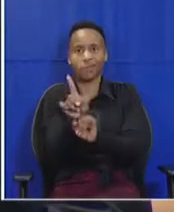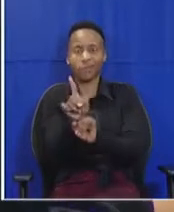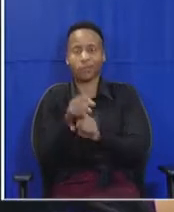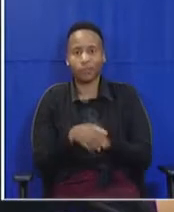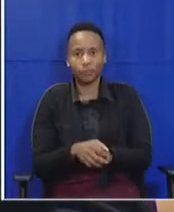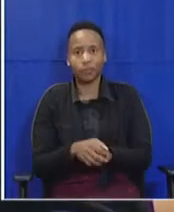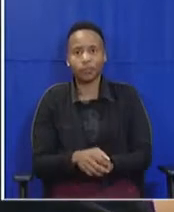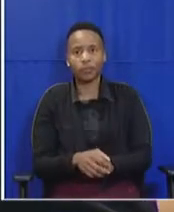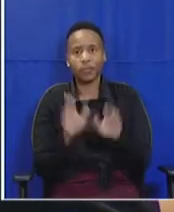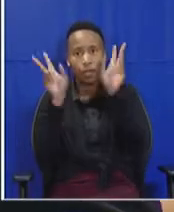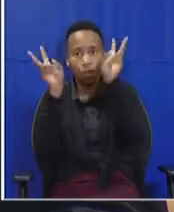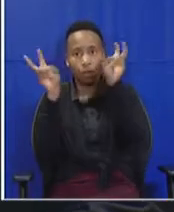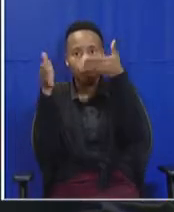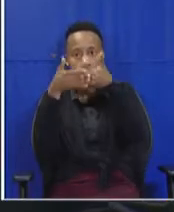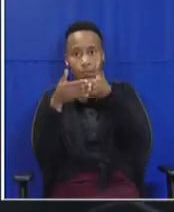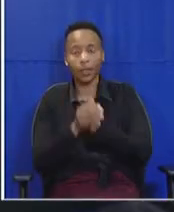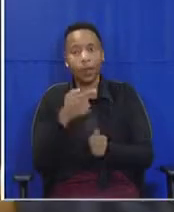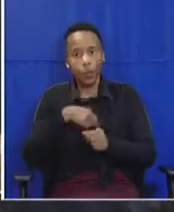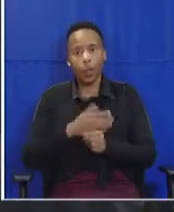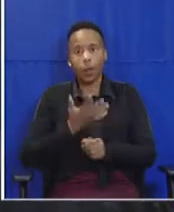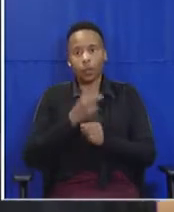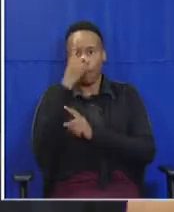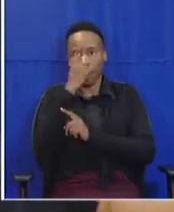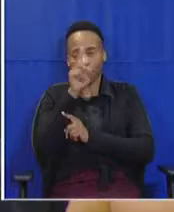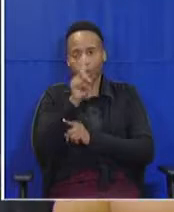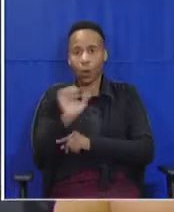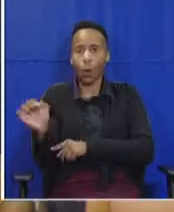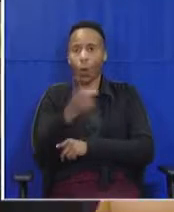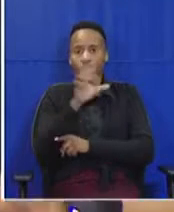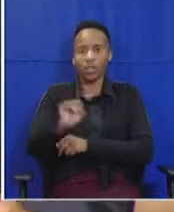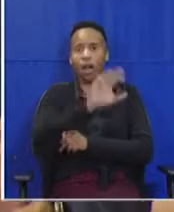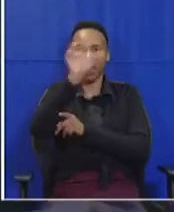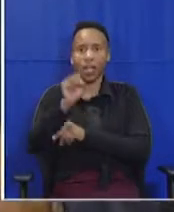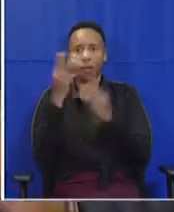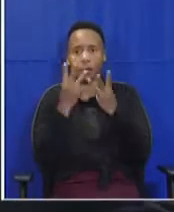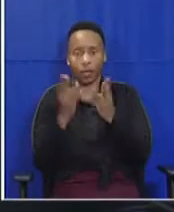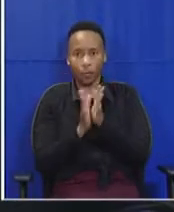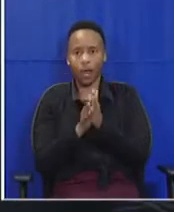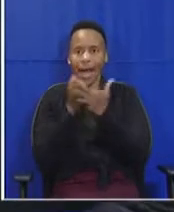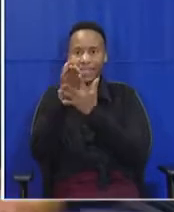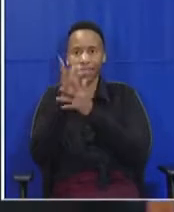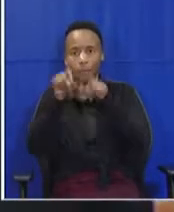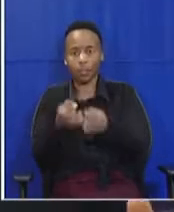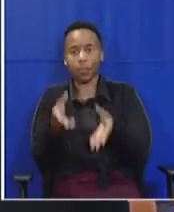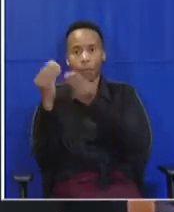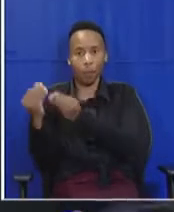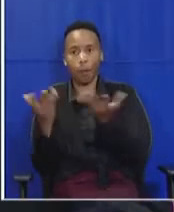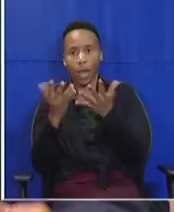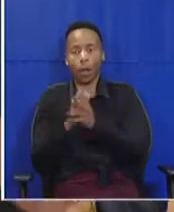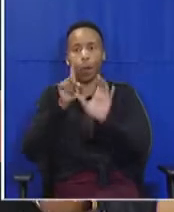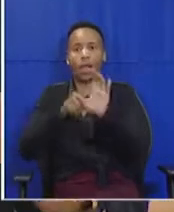Chairperson, we as the IFP believe that all South Africans must have access to quality health care. That's a sine qua